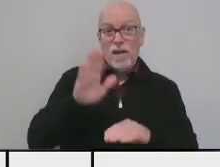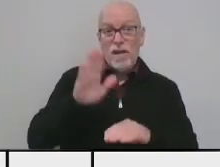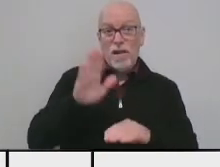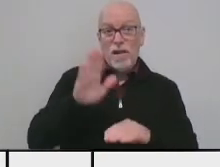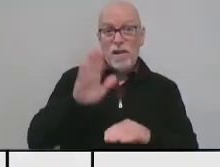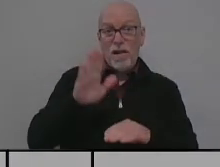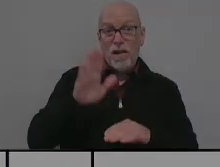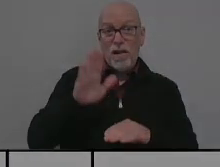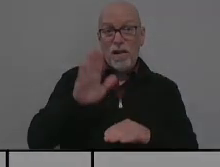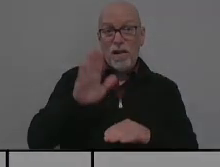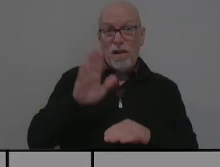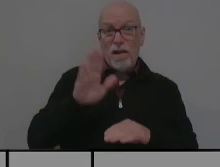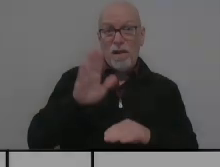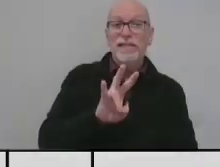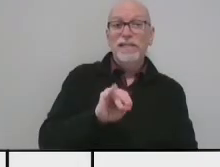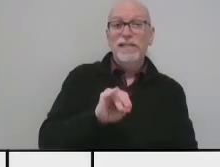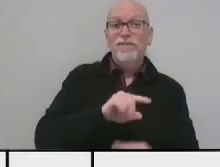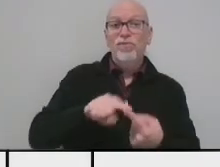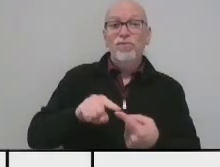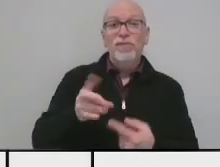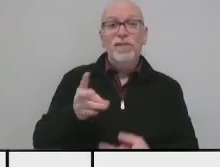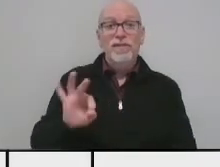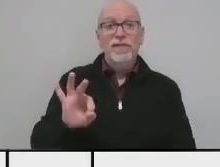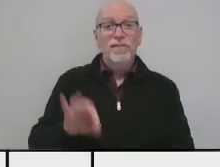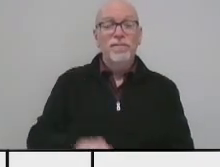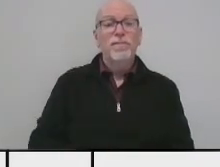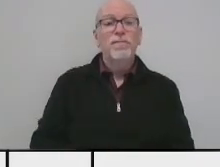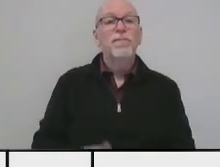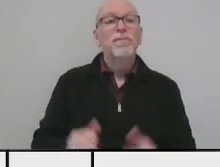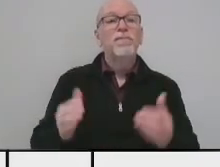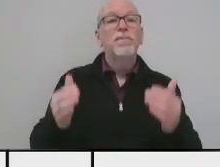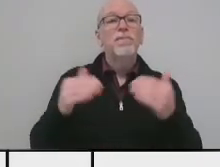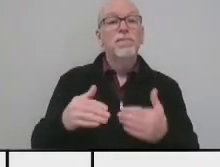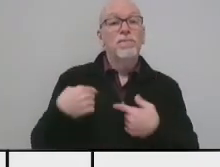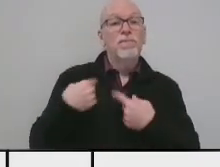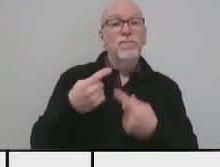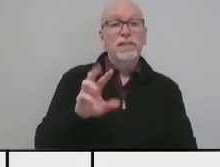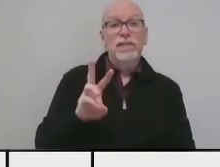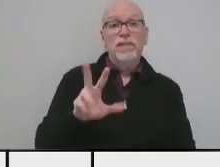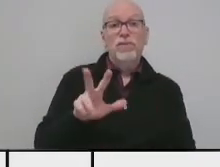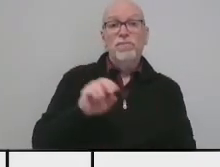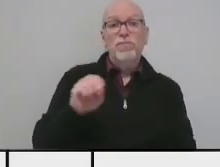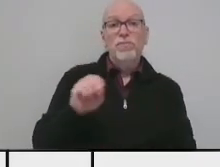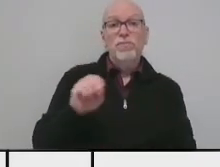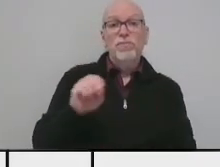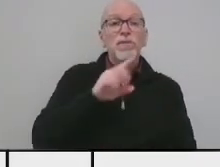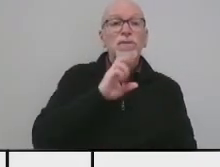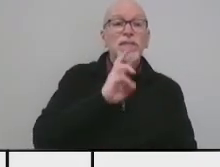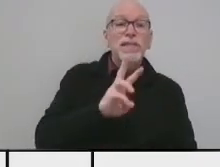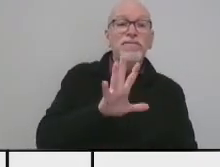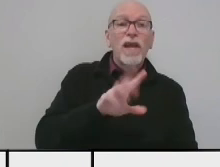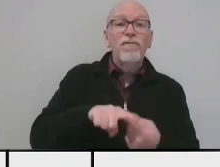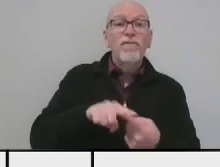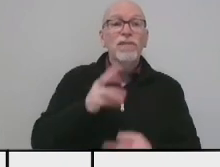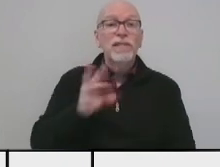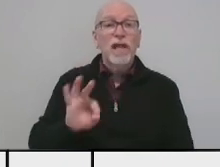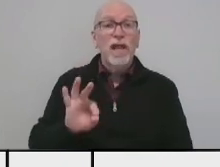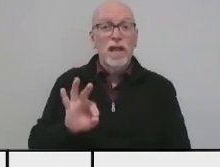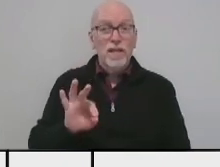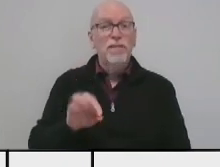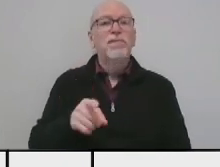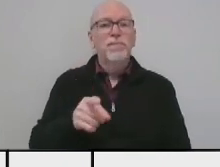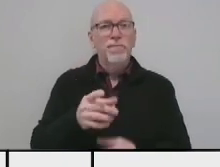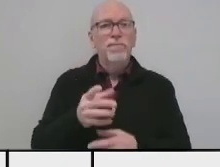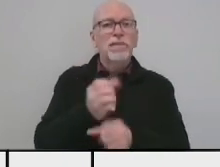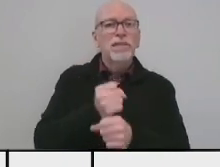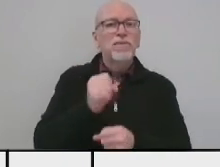vaccine. To date, 63% of Hoosiers age 65 to 69 have gotten or scheduled their